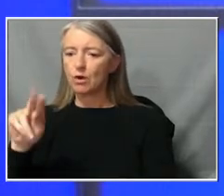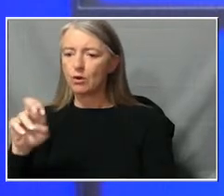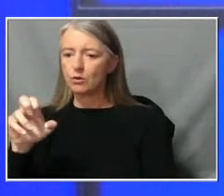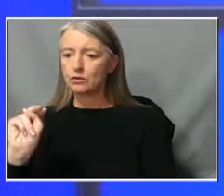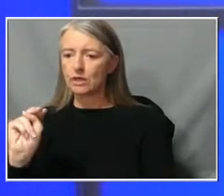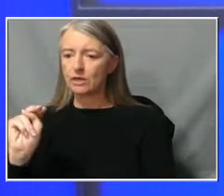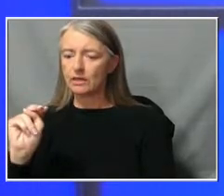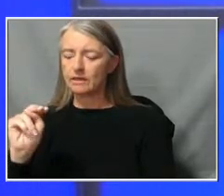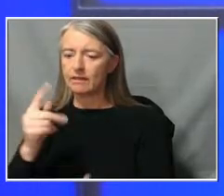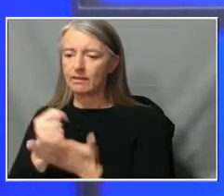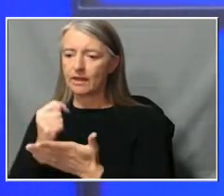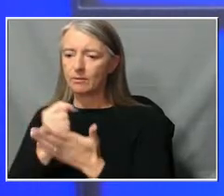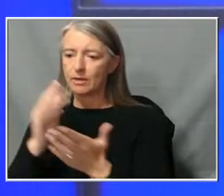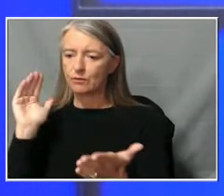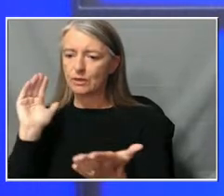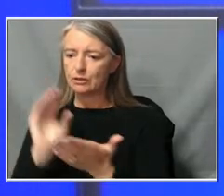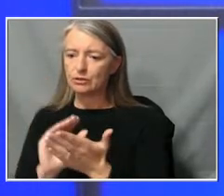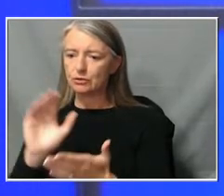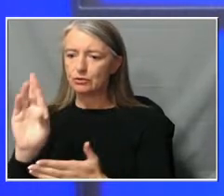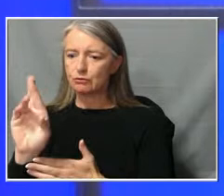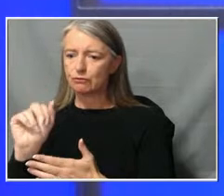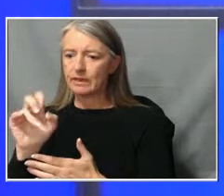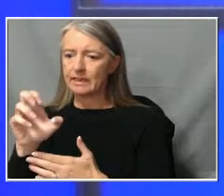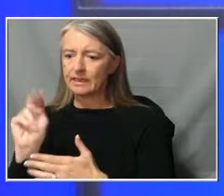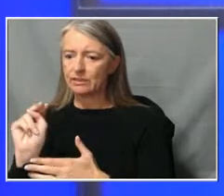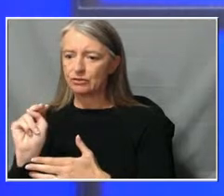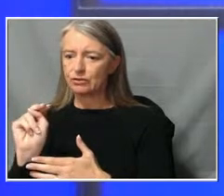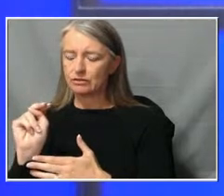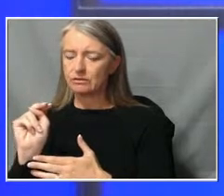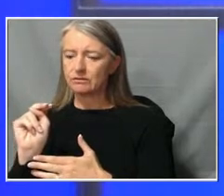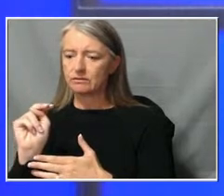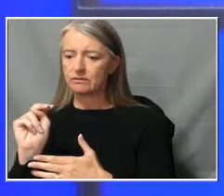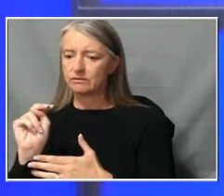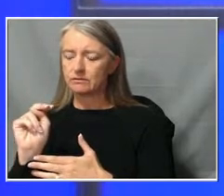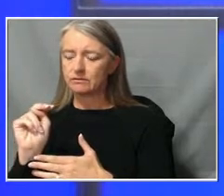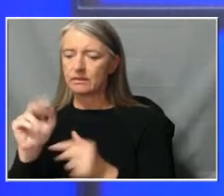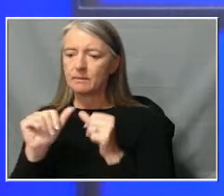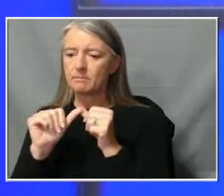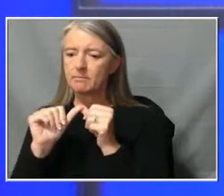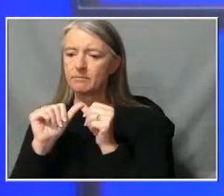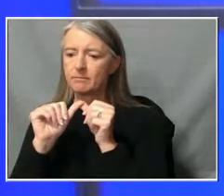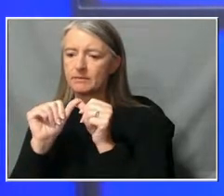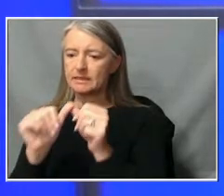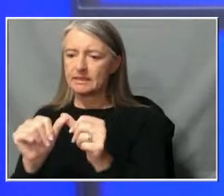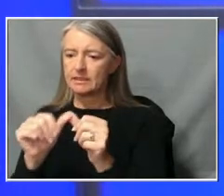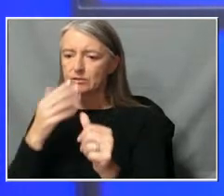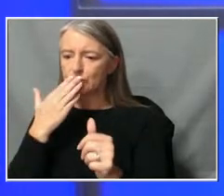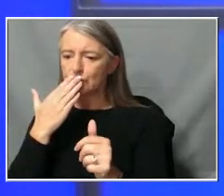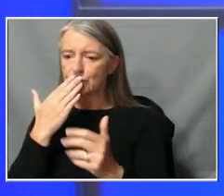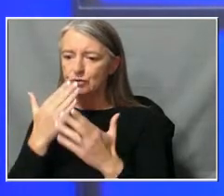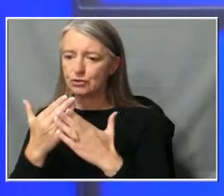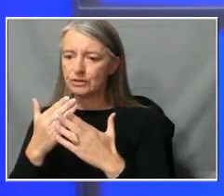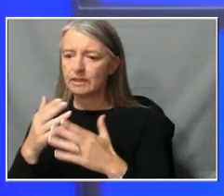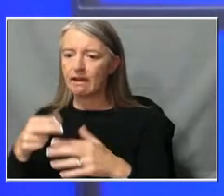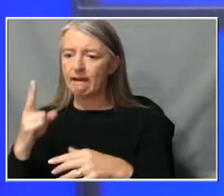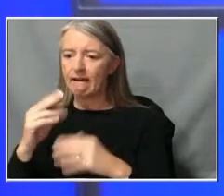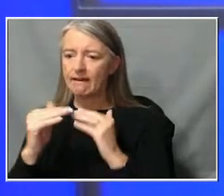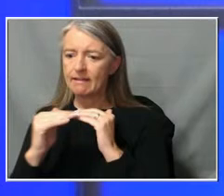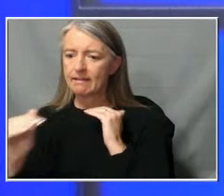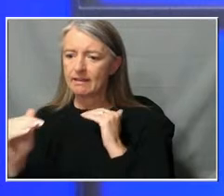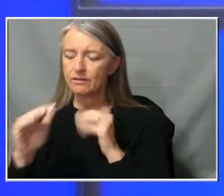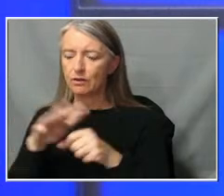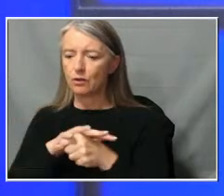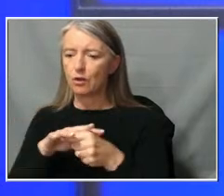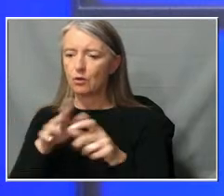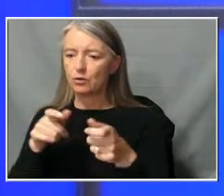that radiation dose to those surrounding structures, and therefore maintain good, high level of local